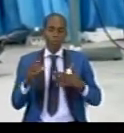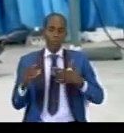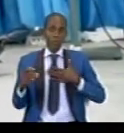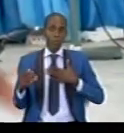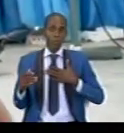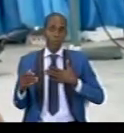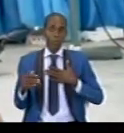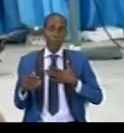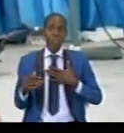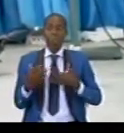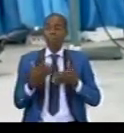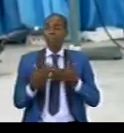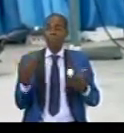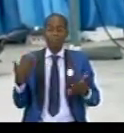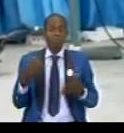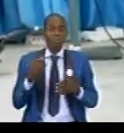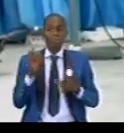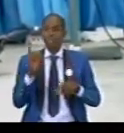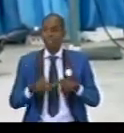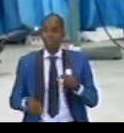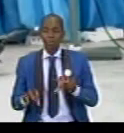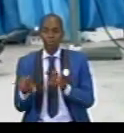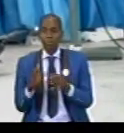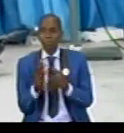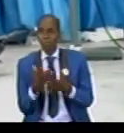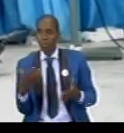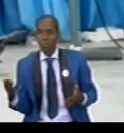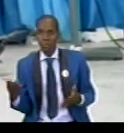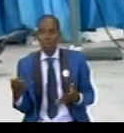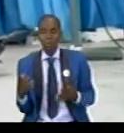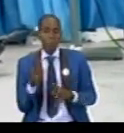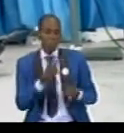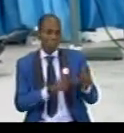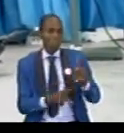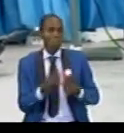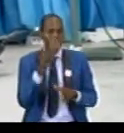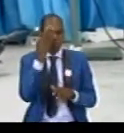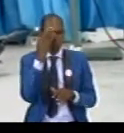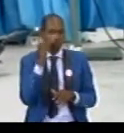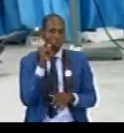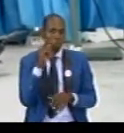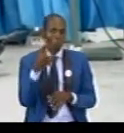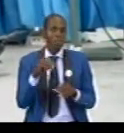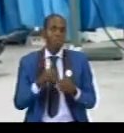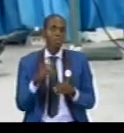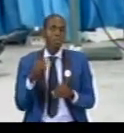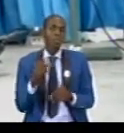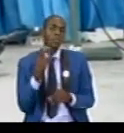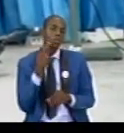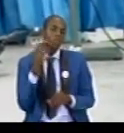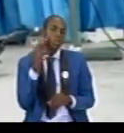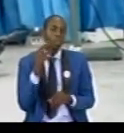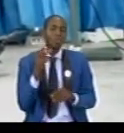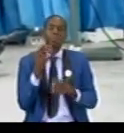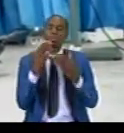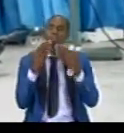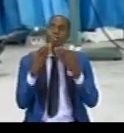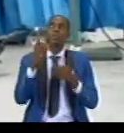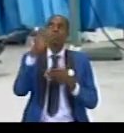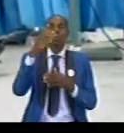Before I cannot do anything, and my people know me first today. I just thank God for the healing, exactly